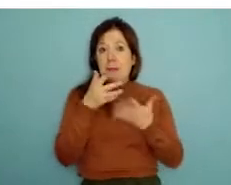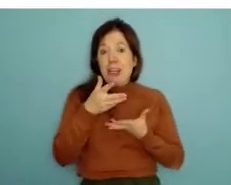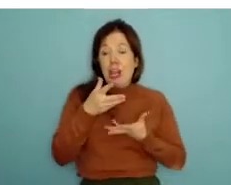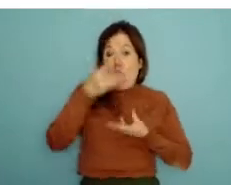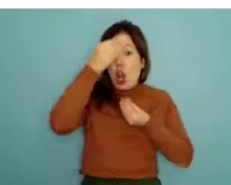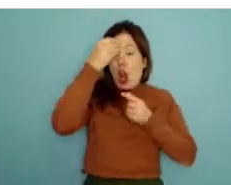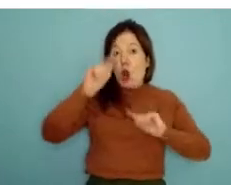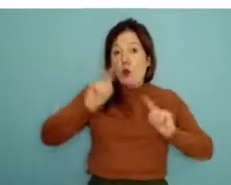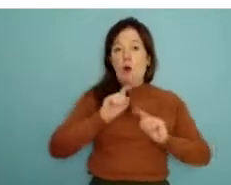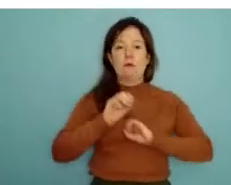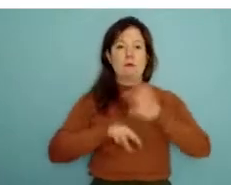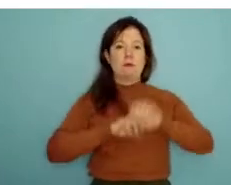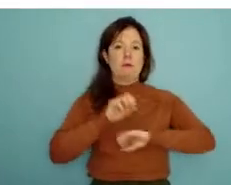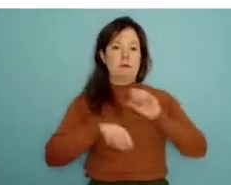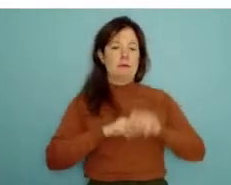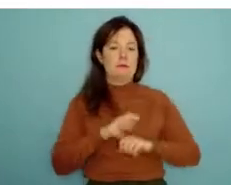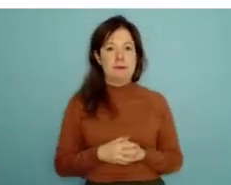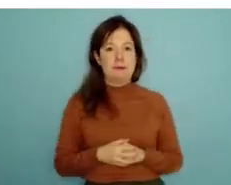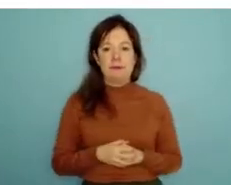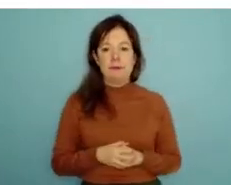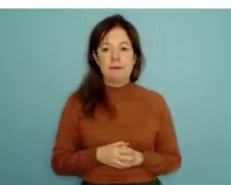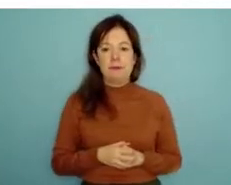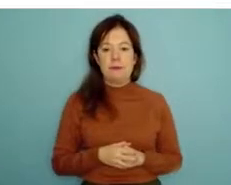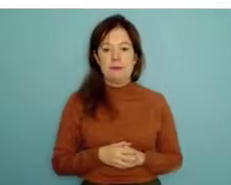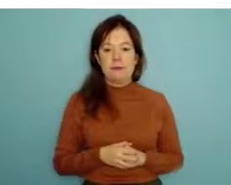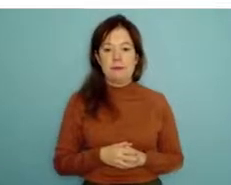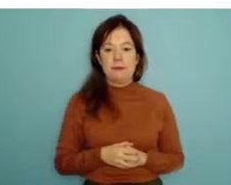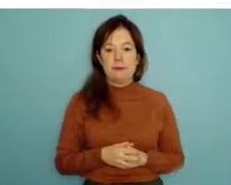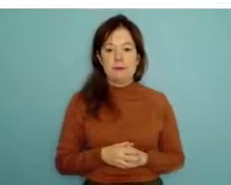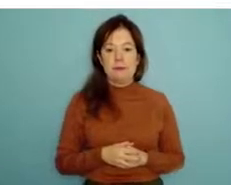you all. Next slide, please.